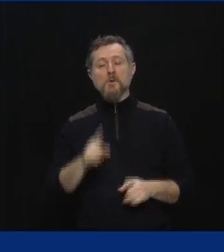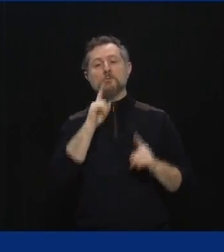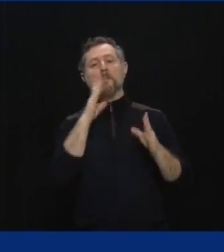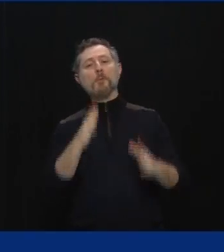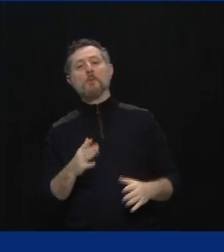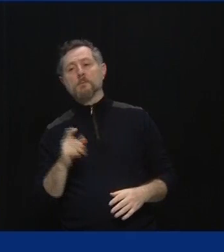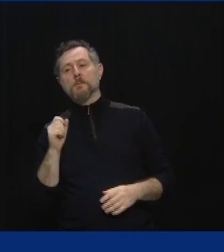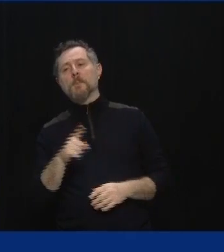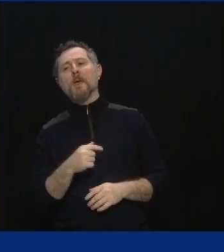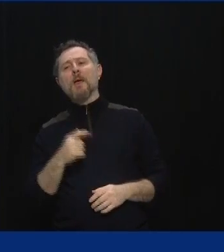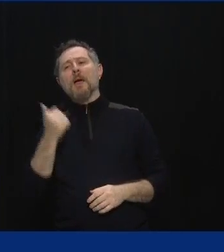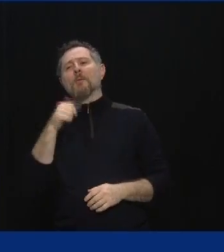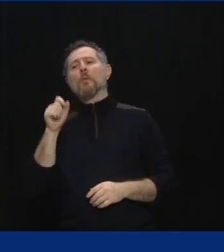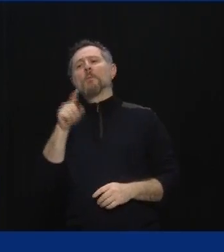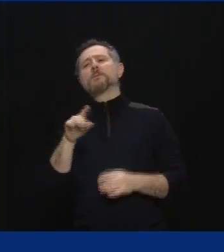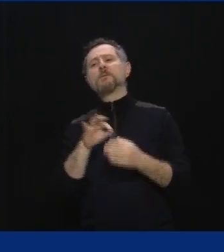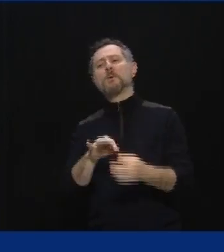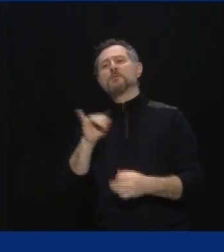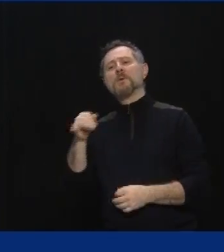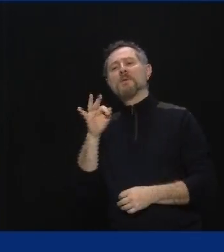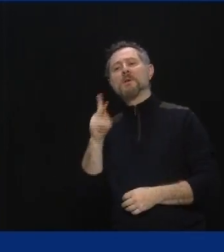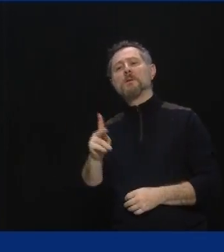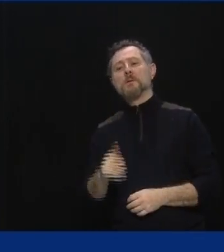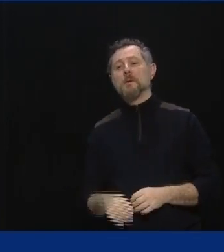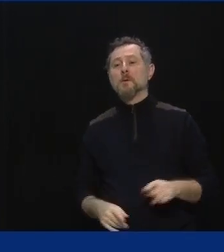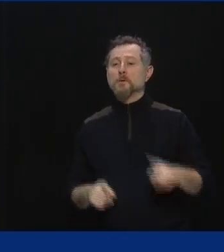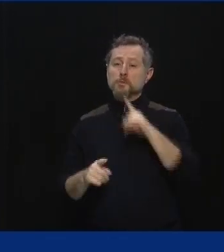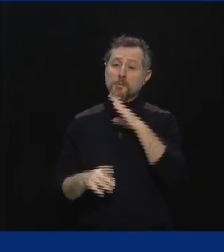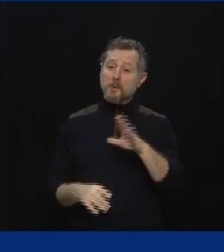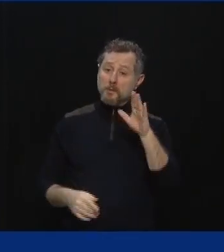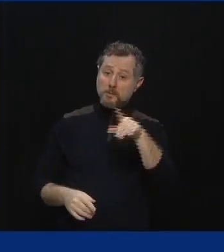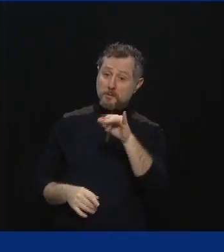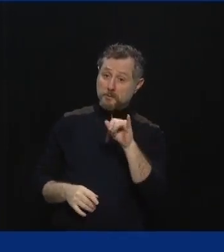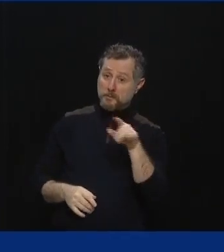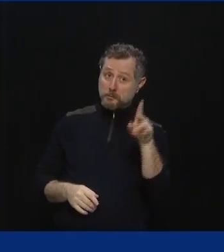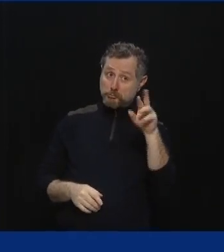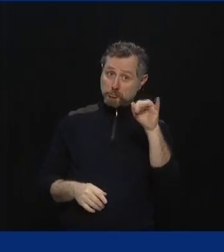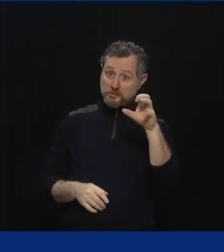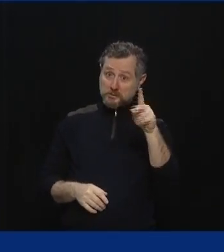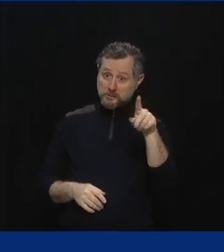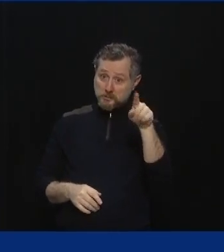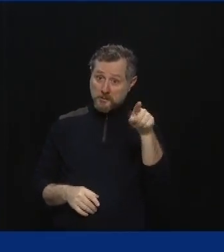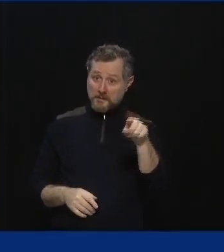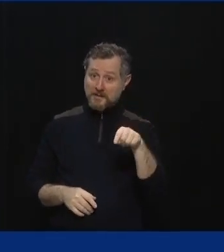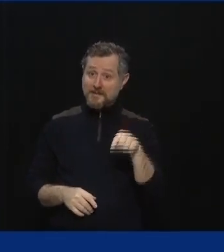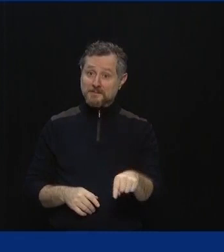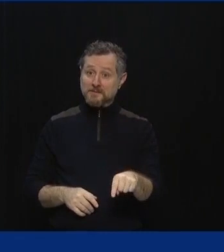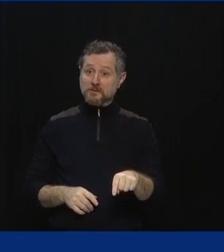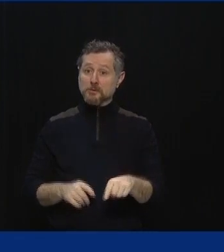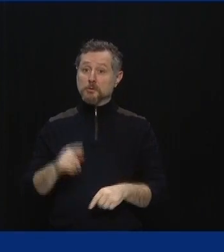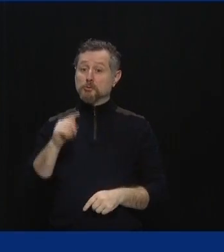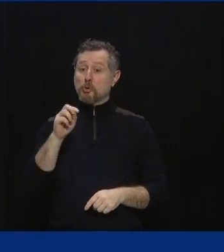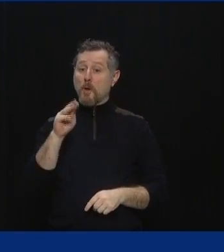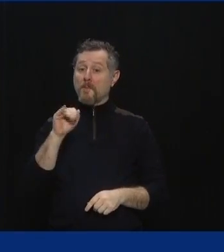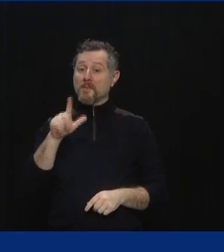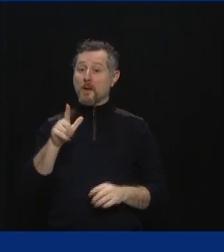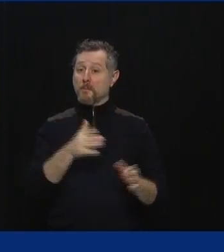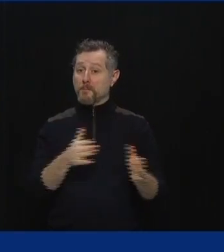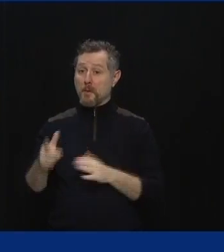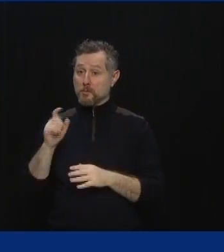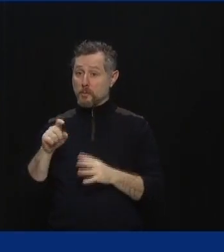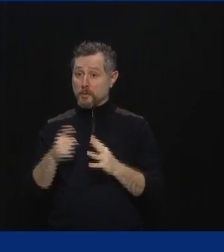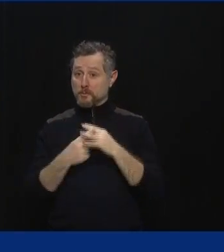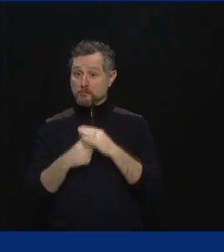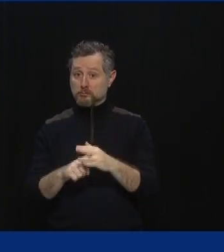on JFK? Just a quick question for Rick. Is it correct that this terminal plan originally, the groundbreaking, was supposed to be